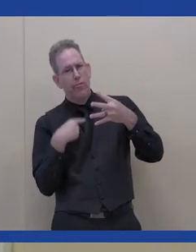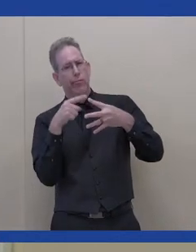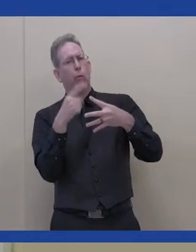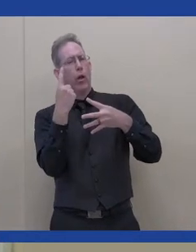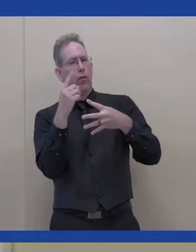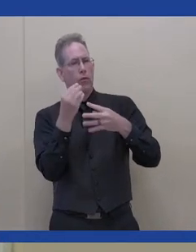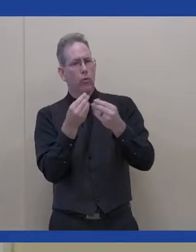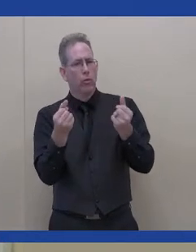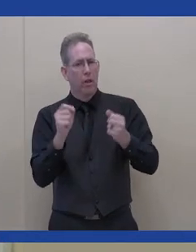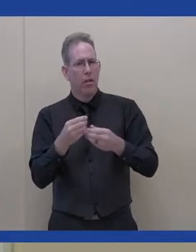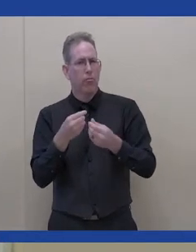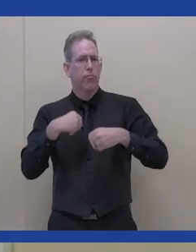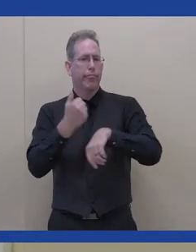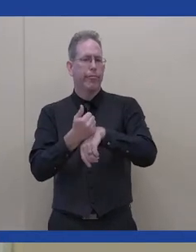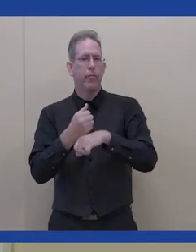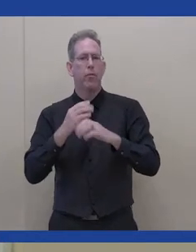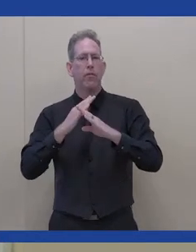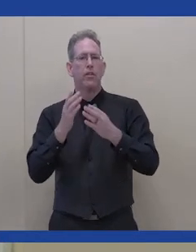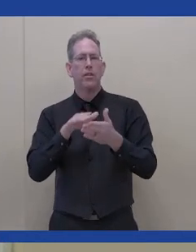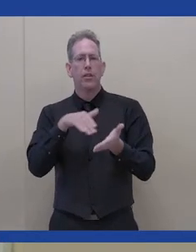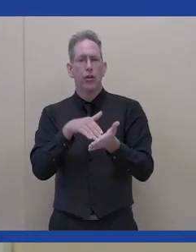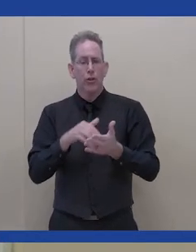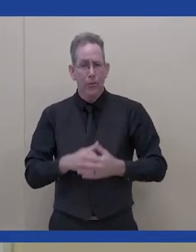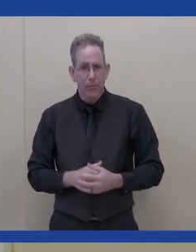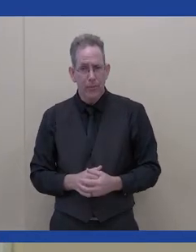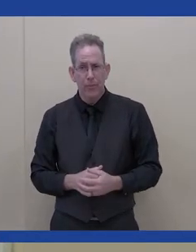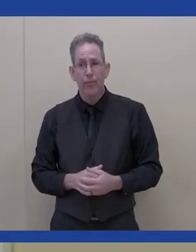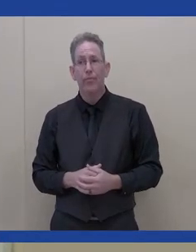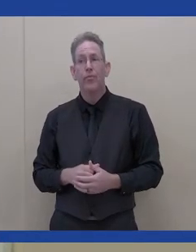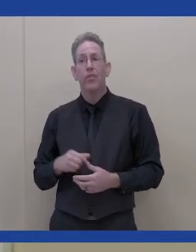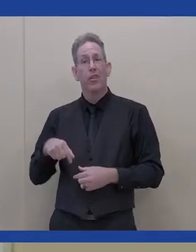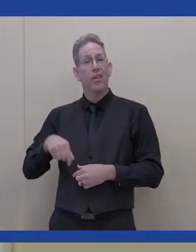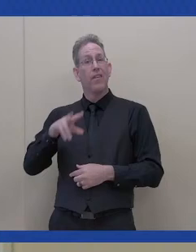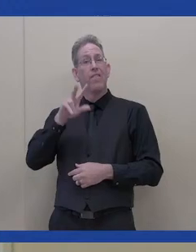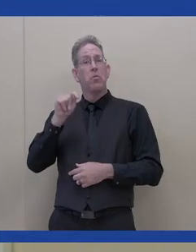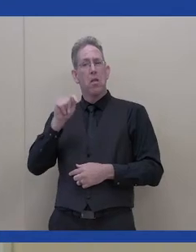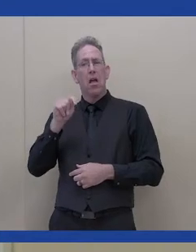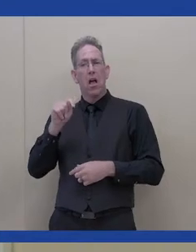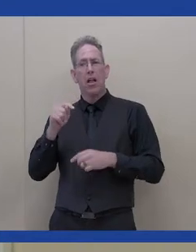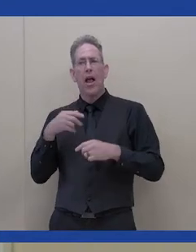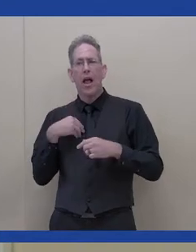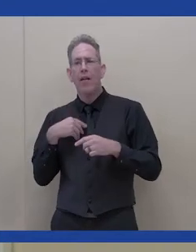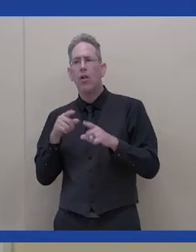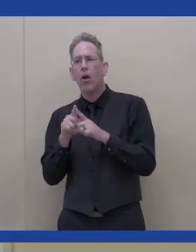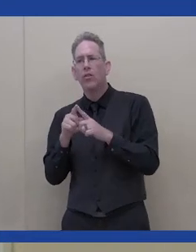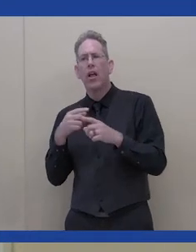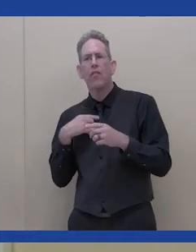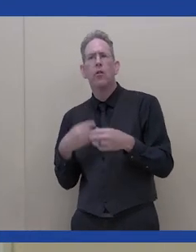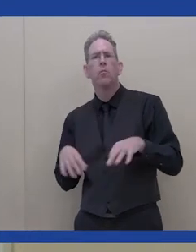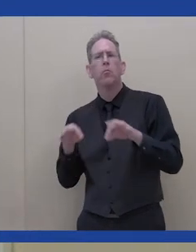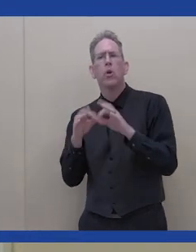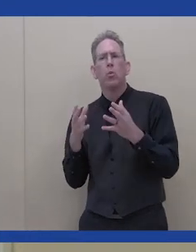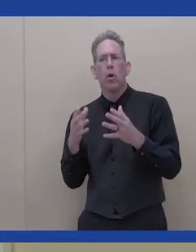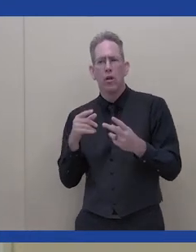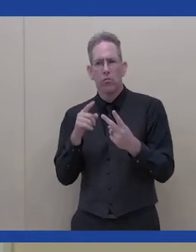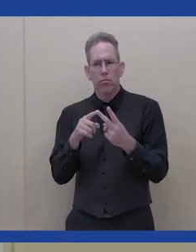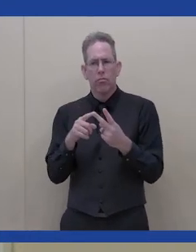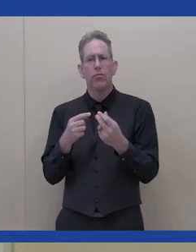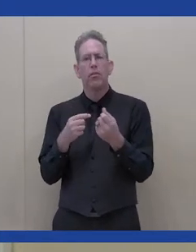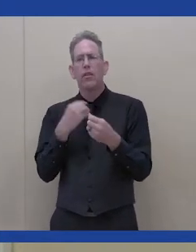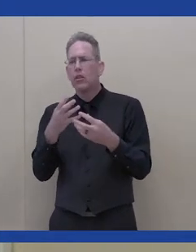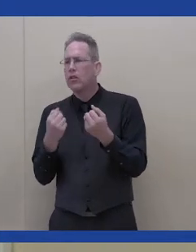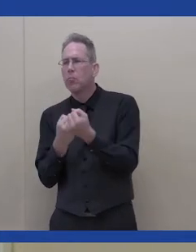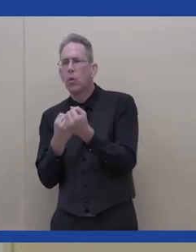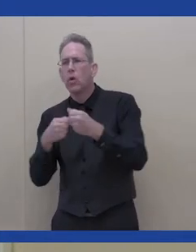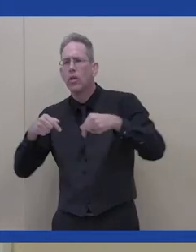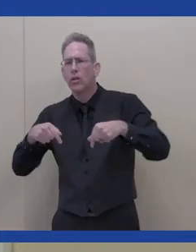with addiction. We need more investment and coordination across the continuum of care. We need more housing at all levels, from